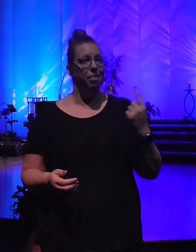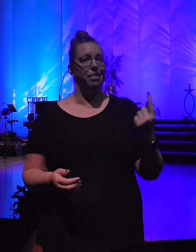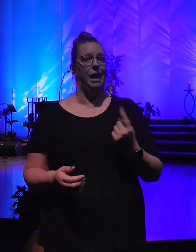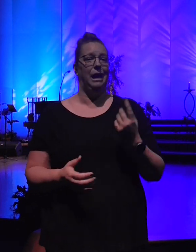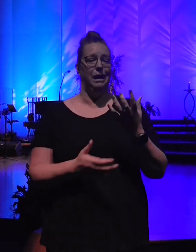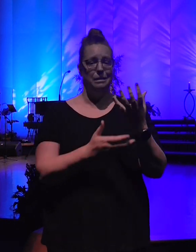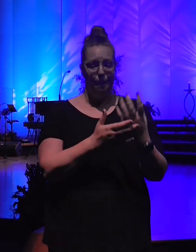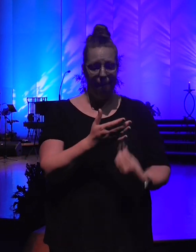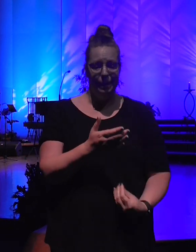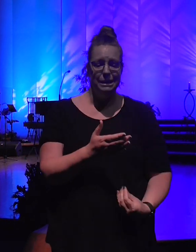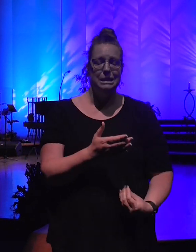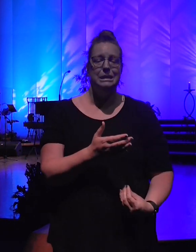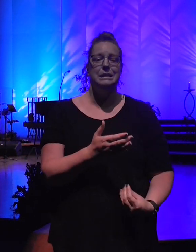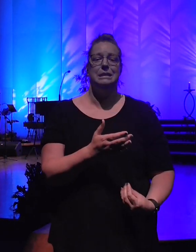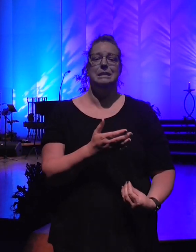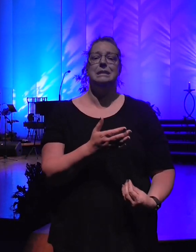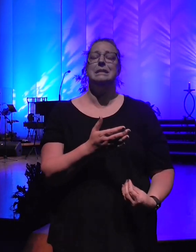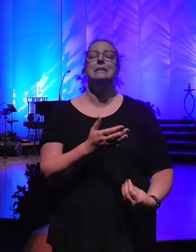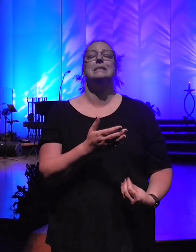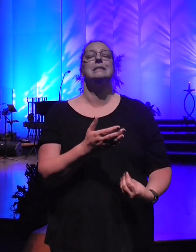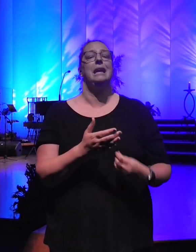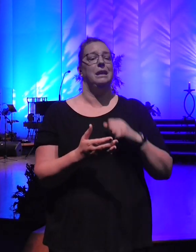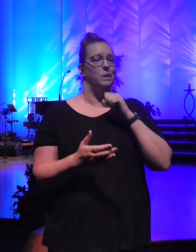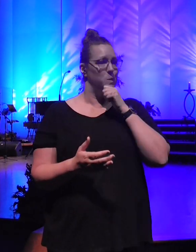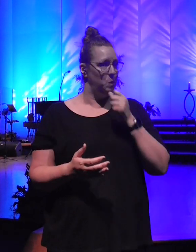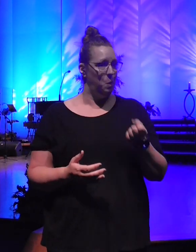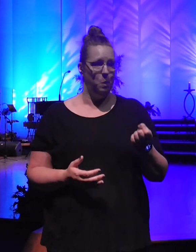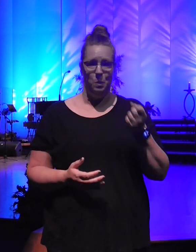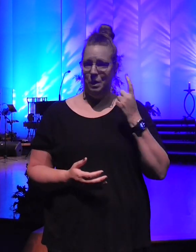is missing and you don't